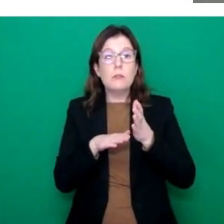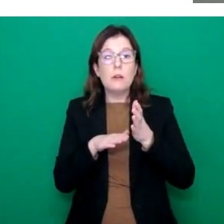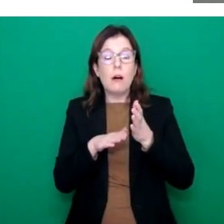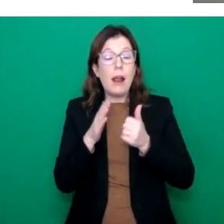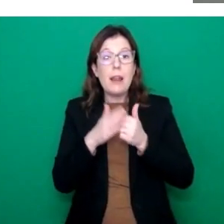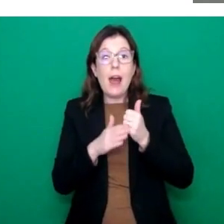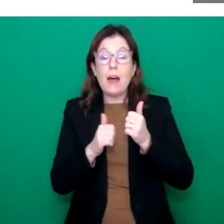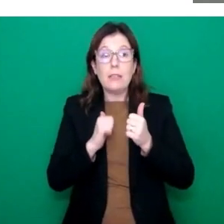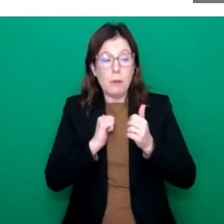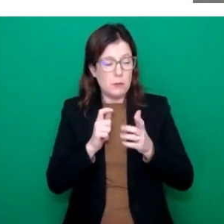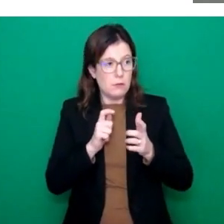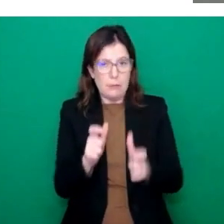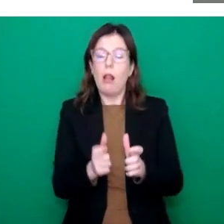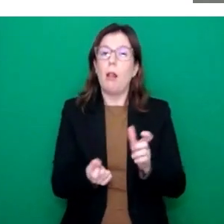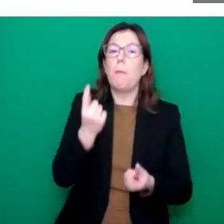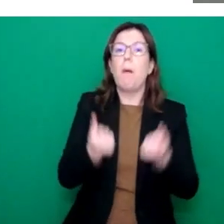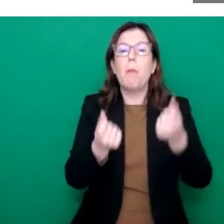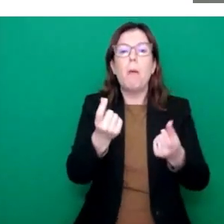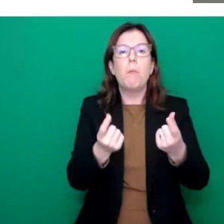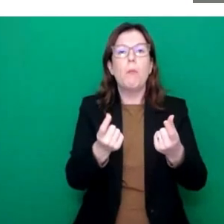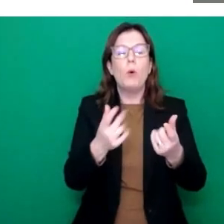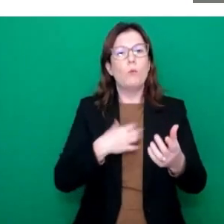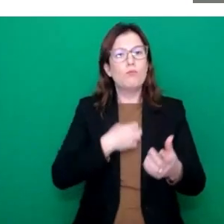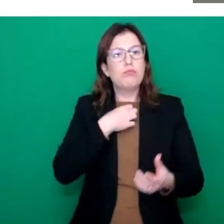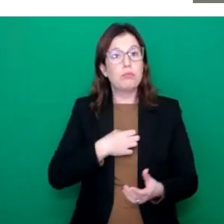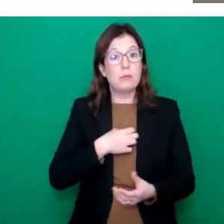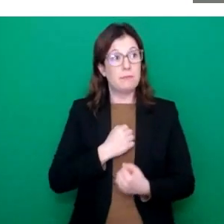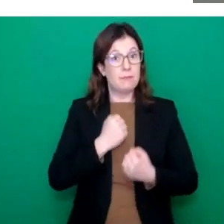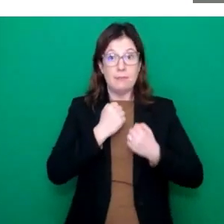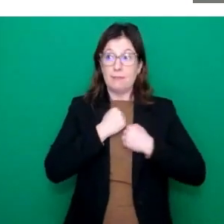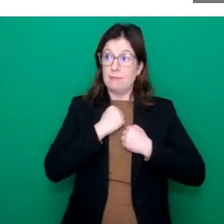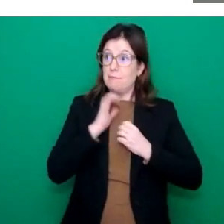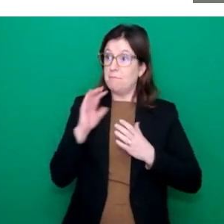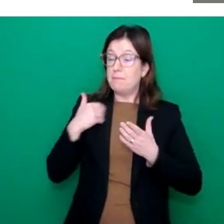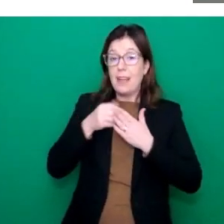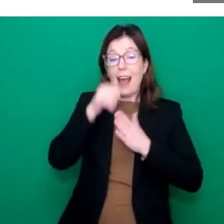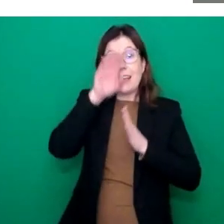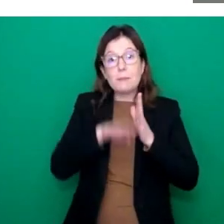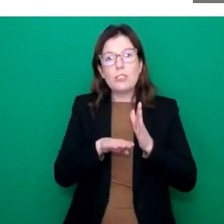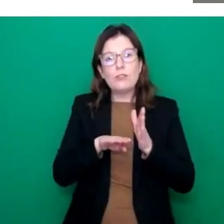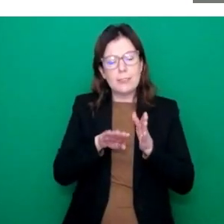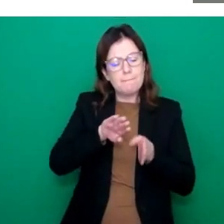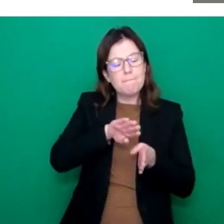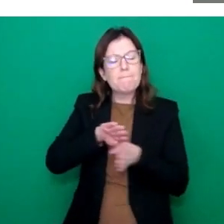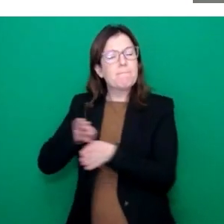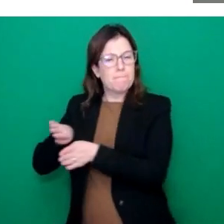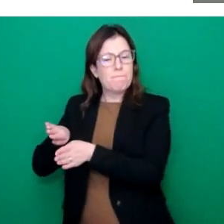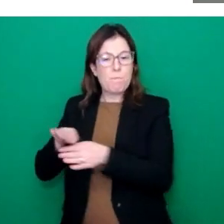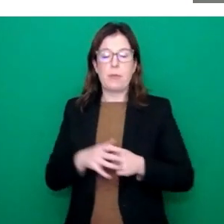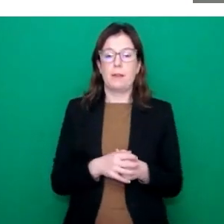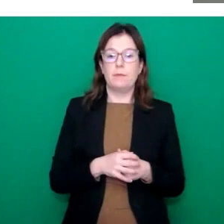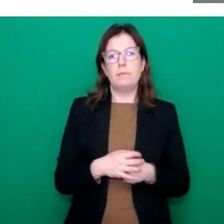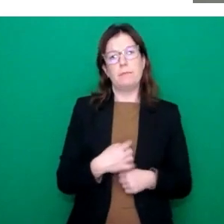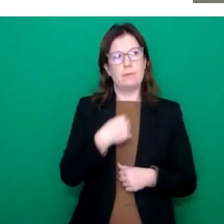still happens. So if I think about my lived life experience and I put that to one side, I've